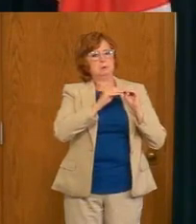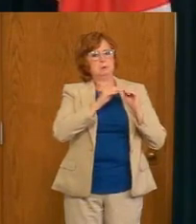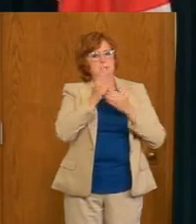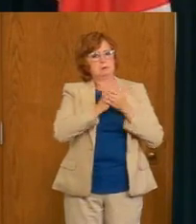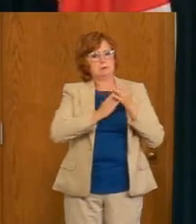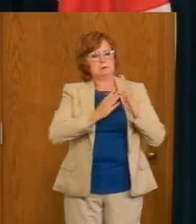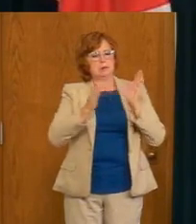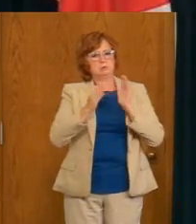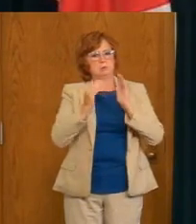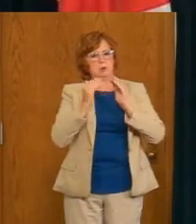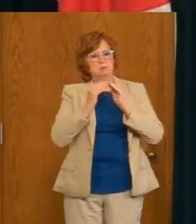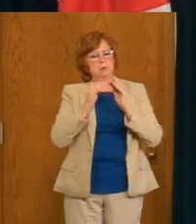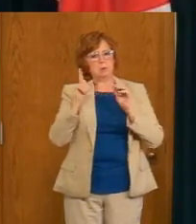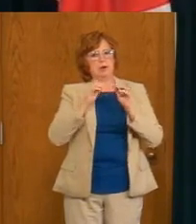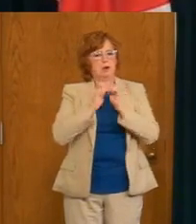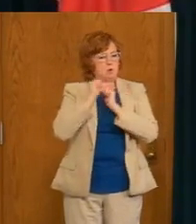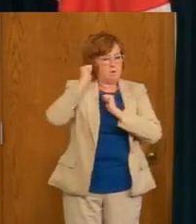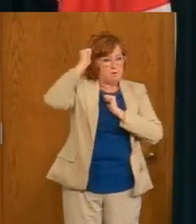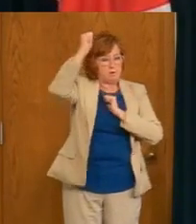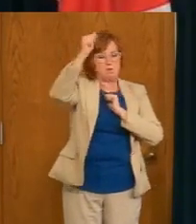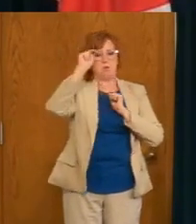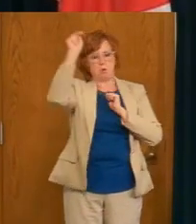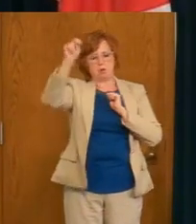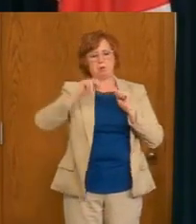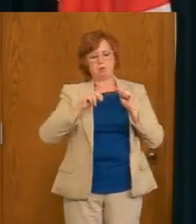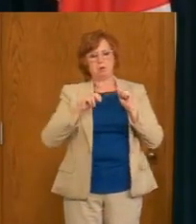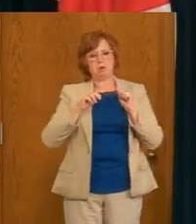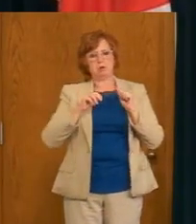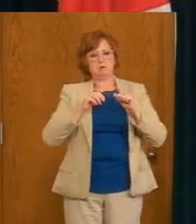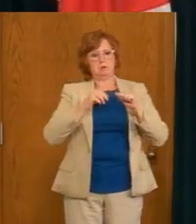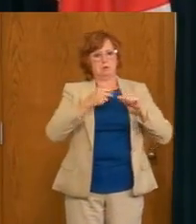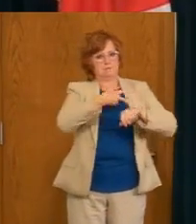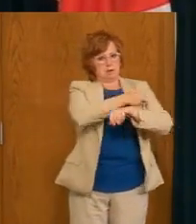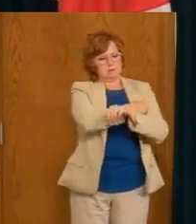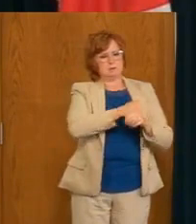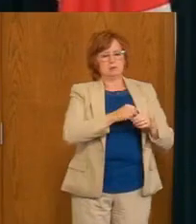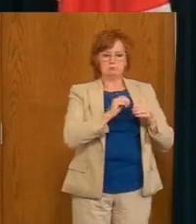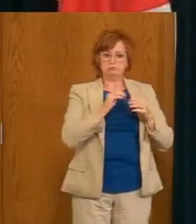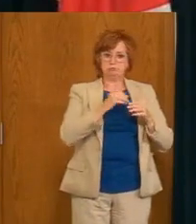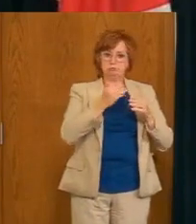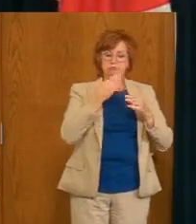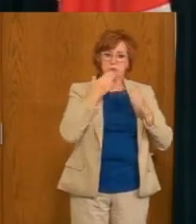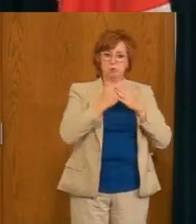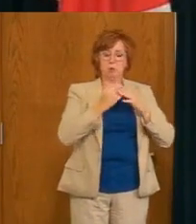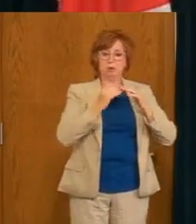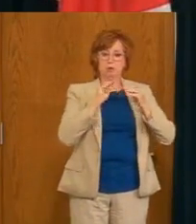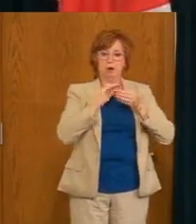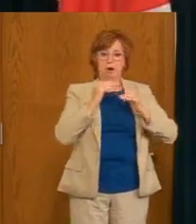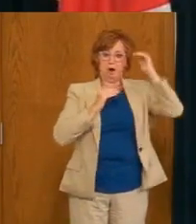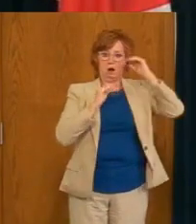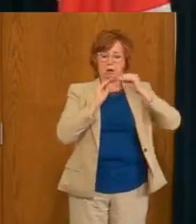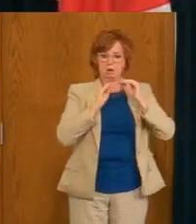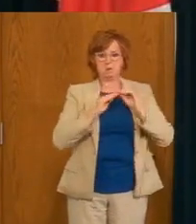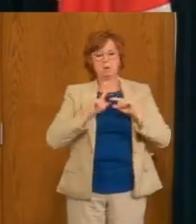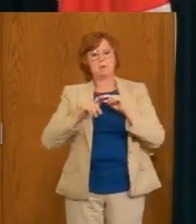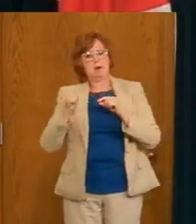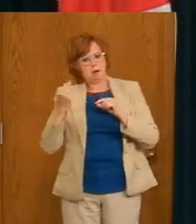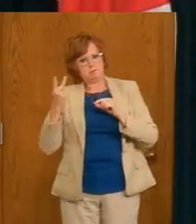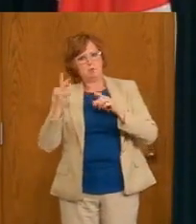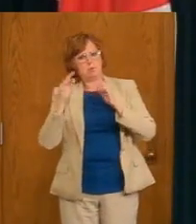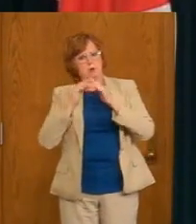in rural areas in the far north do have very high vaccine rates, but some don't. And again, the Saskatchewan Health Authority is working with